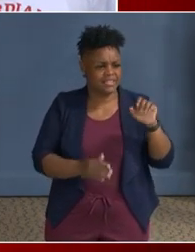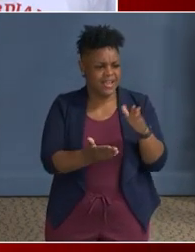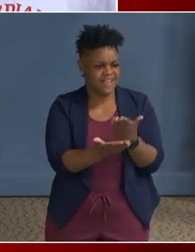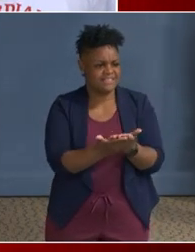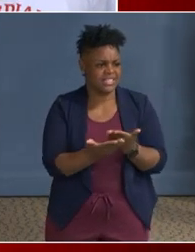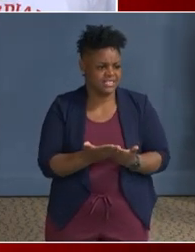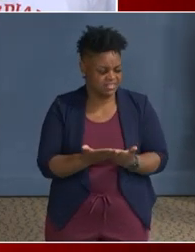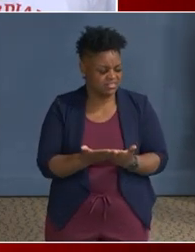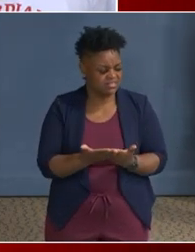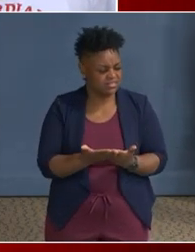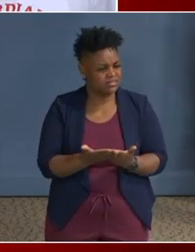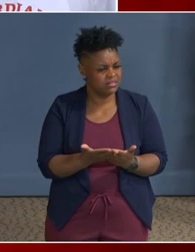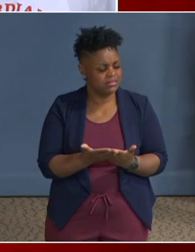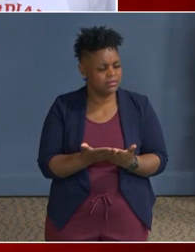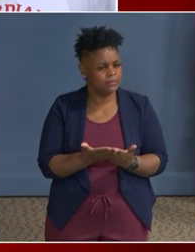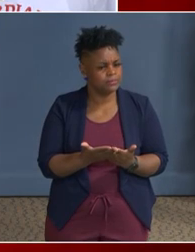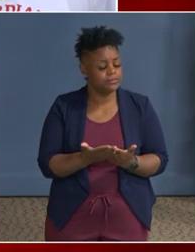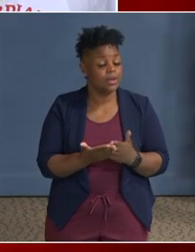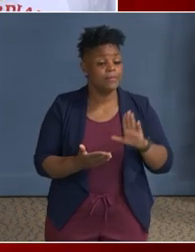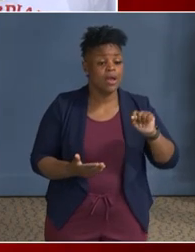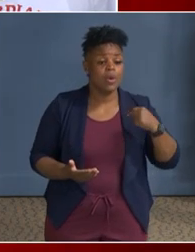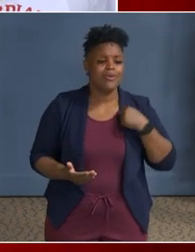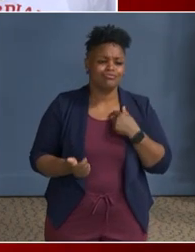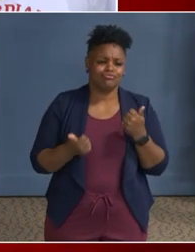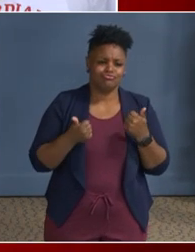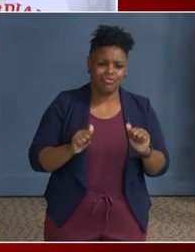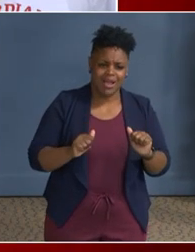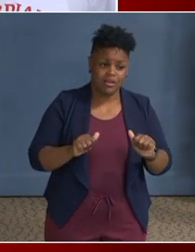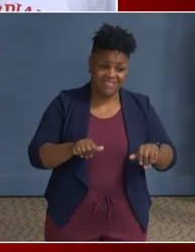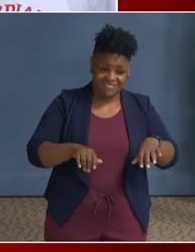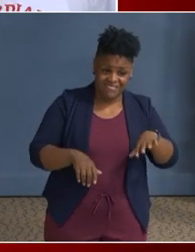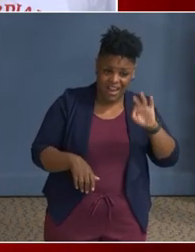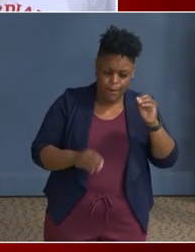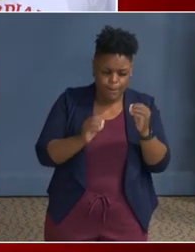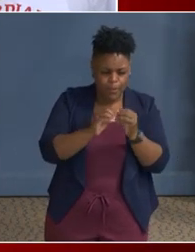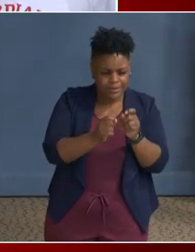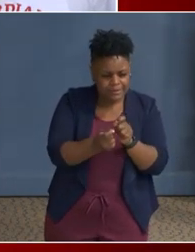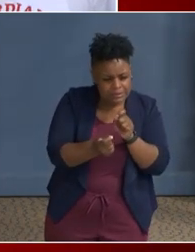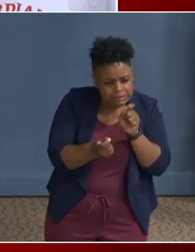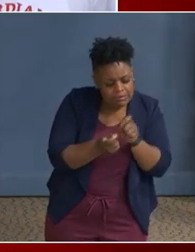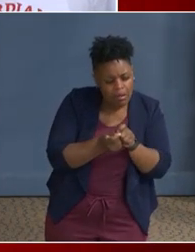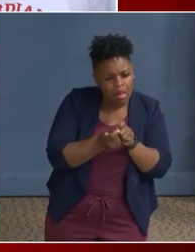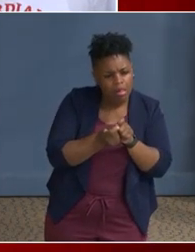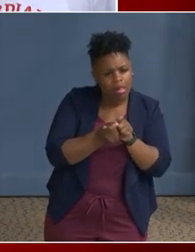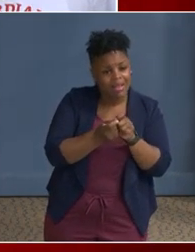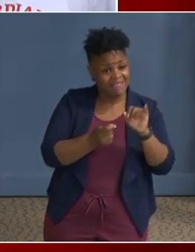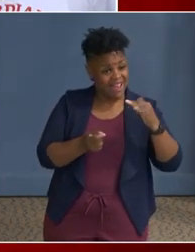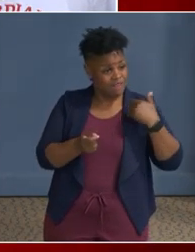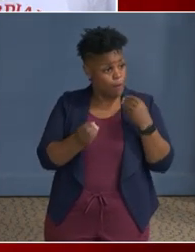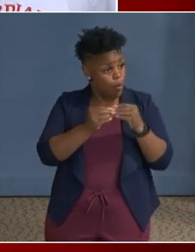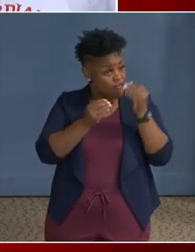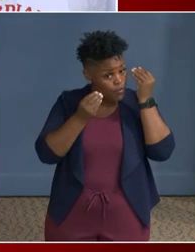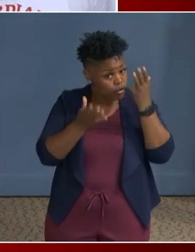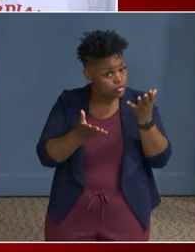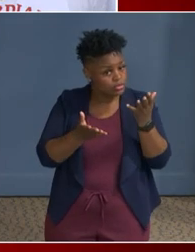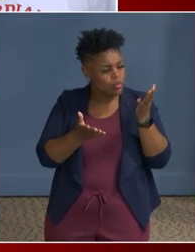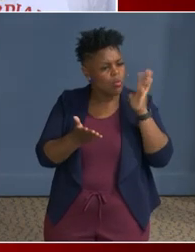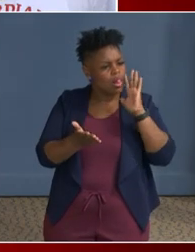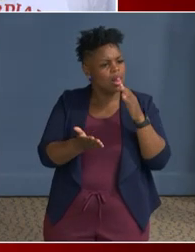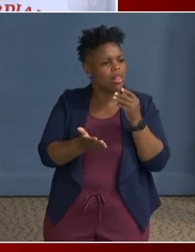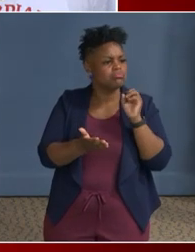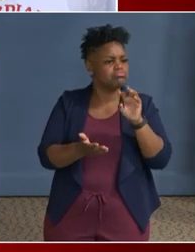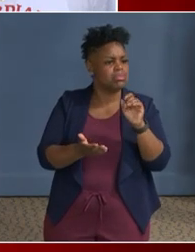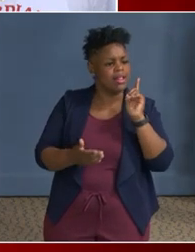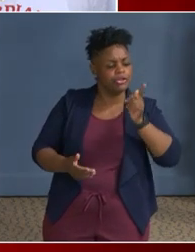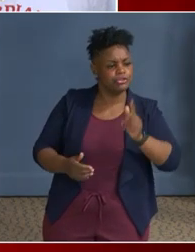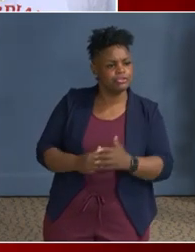details that would require follow-up by canine to find forensic evidence, we'll do that. Yes. Chief, do you have any update on the